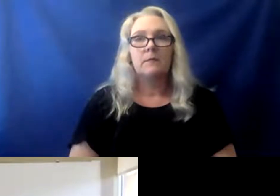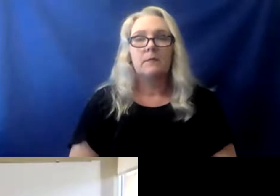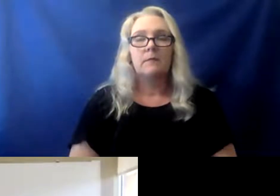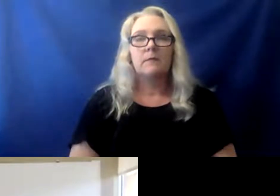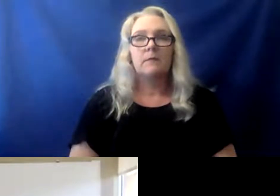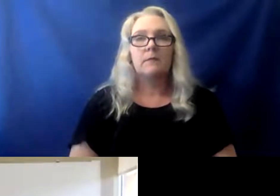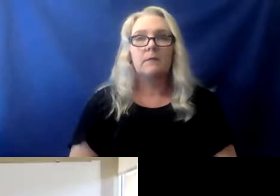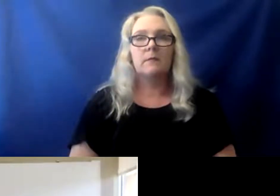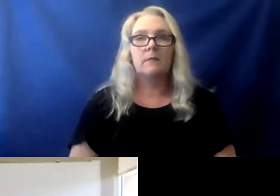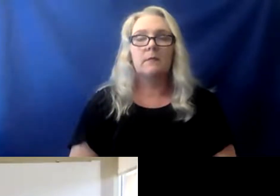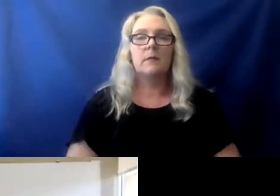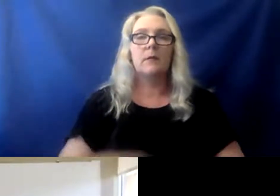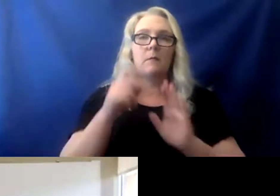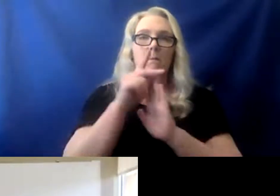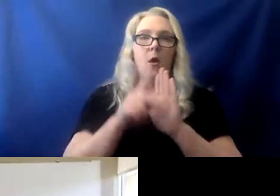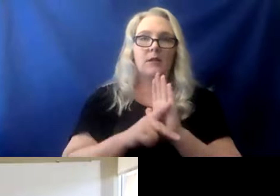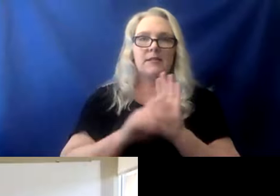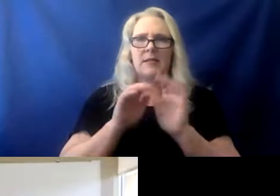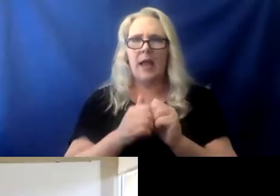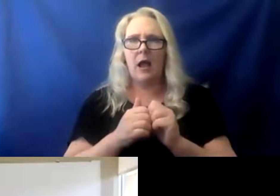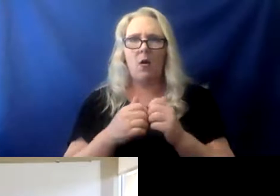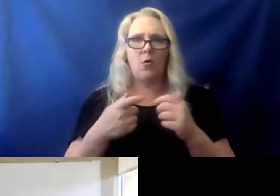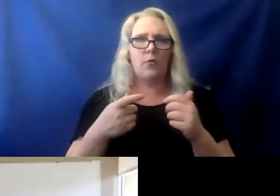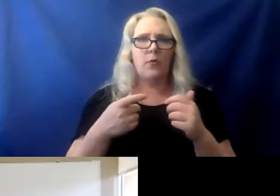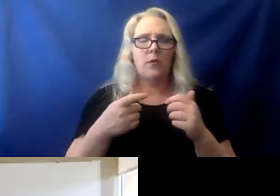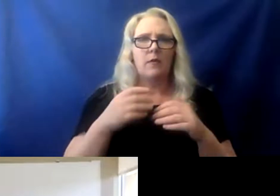policy intersect with one another, that